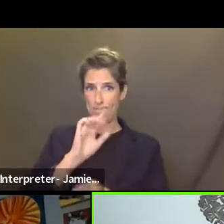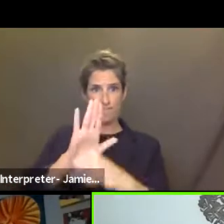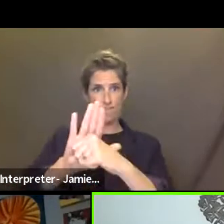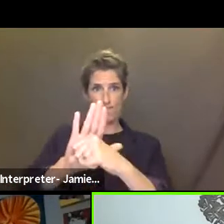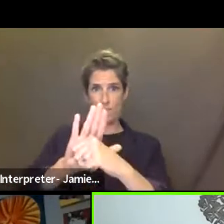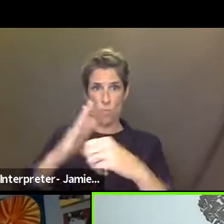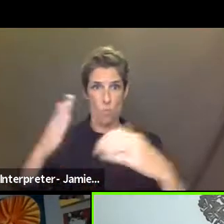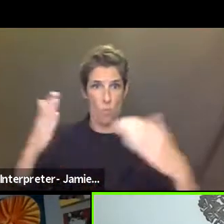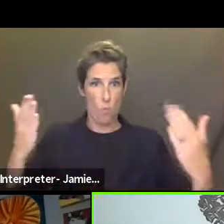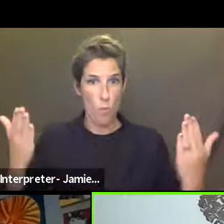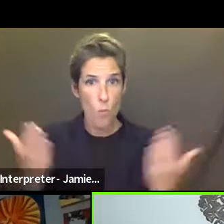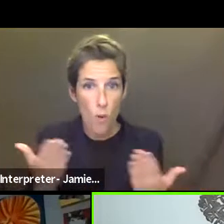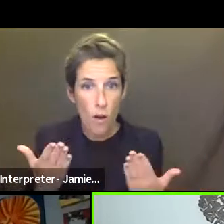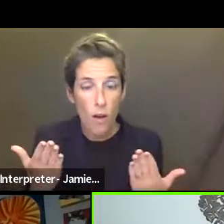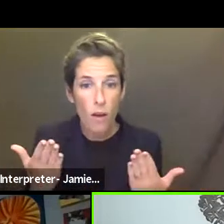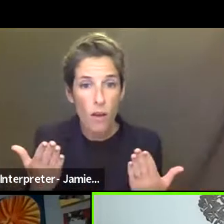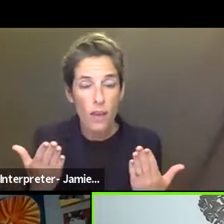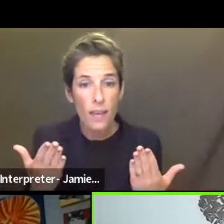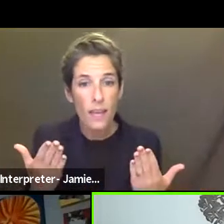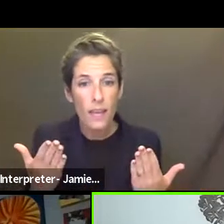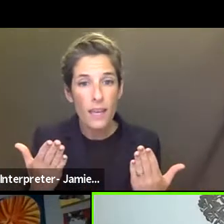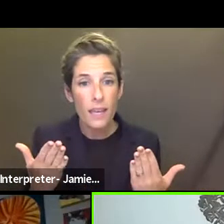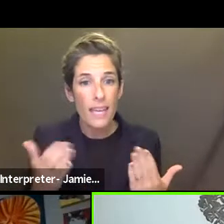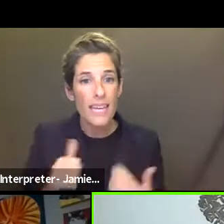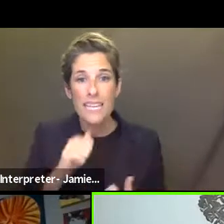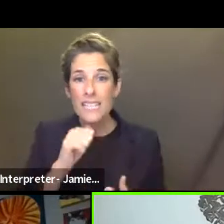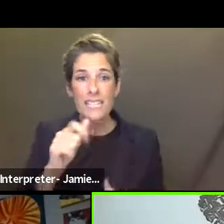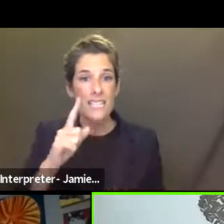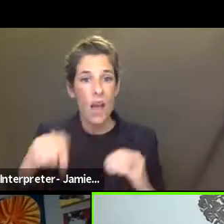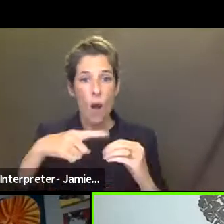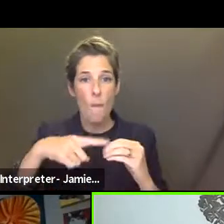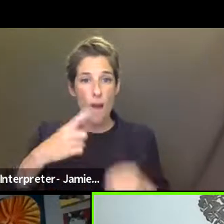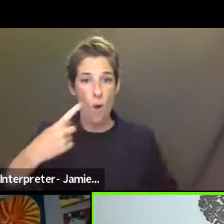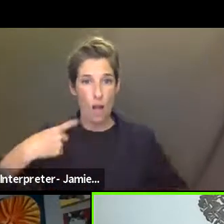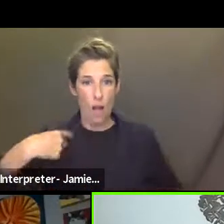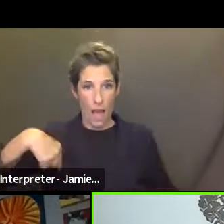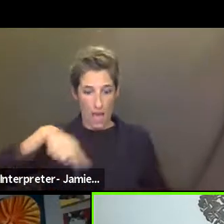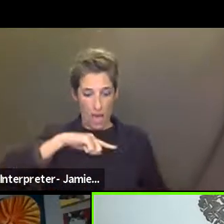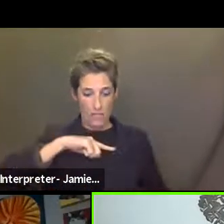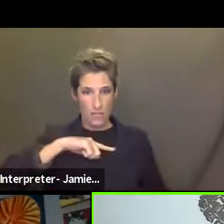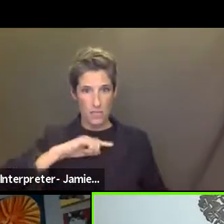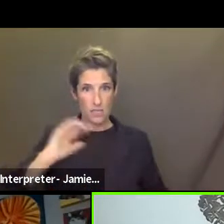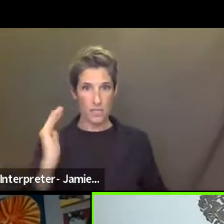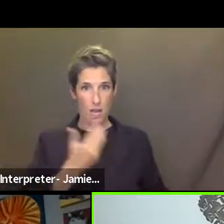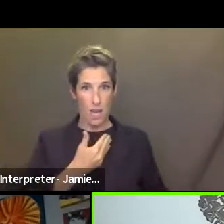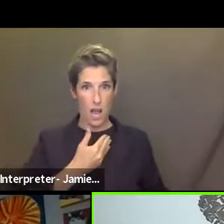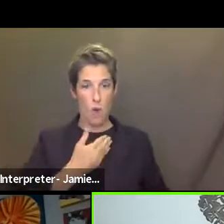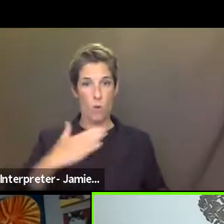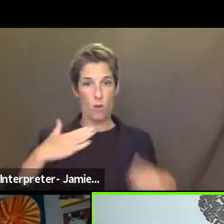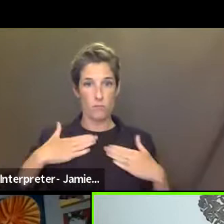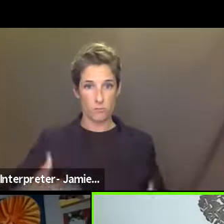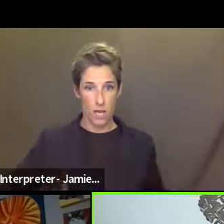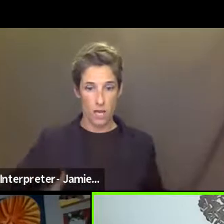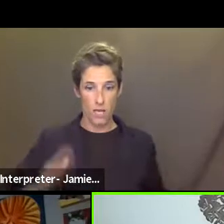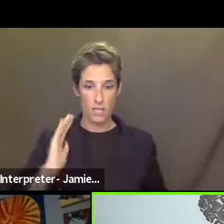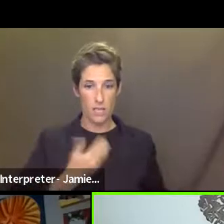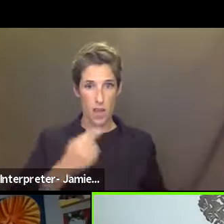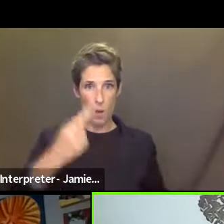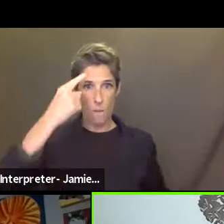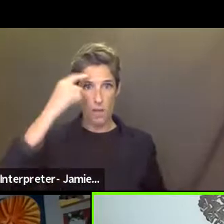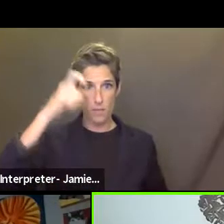that it is less us, our bodies and our minds that need to be cured, but rather